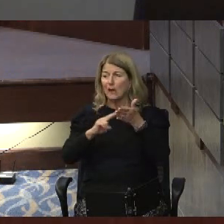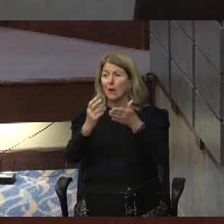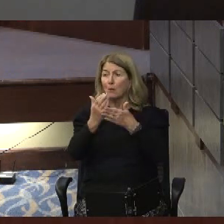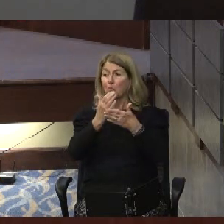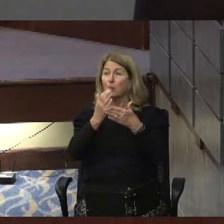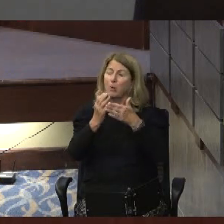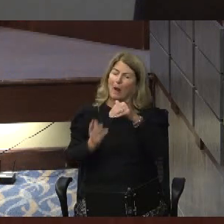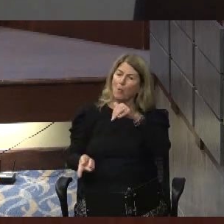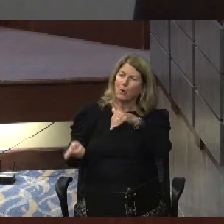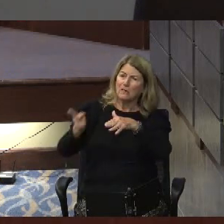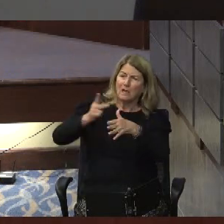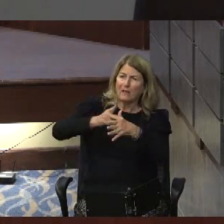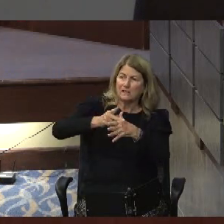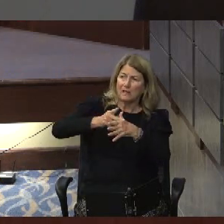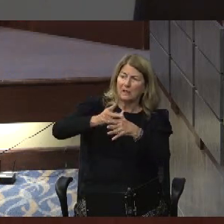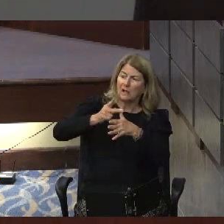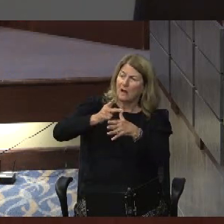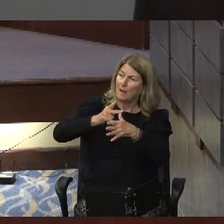prioritizing